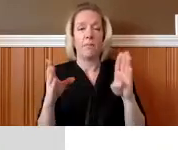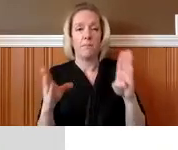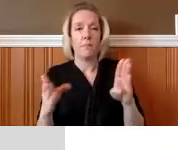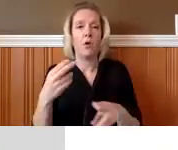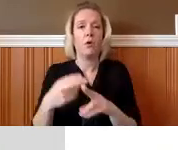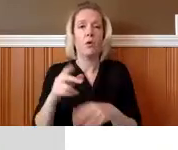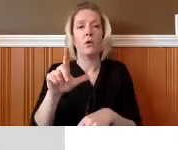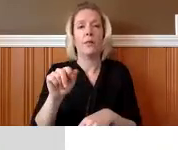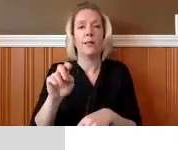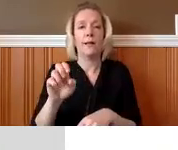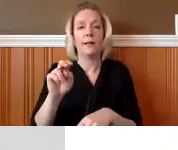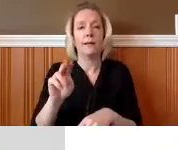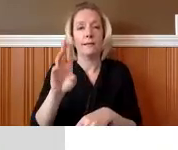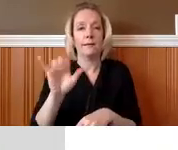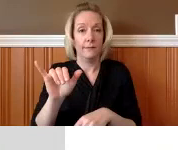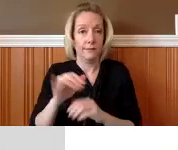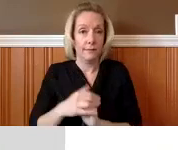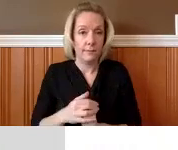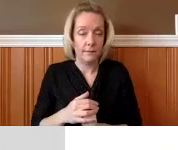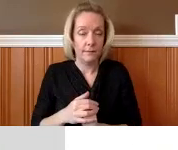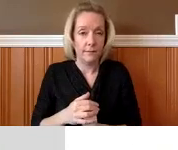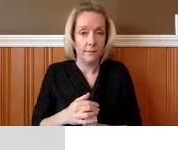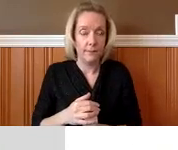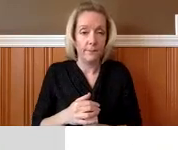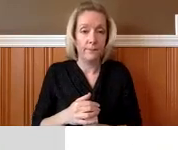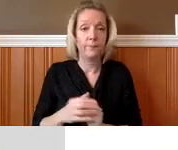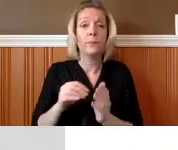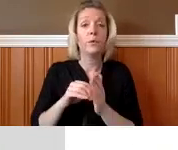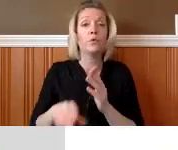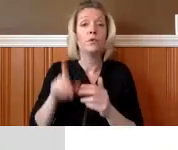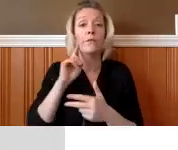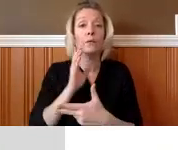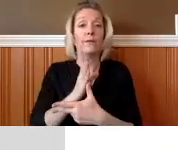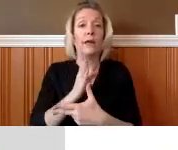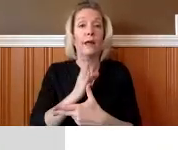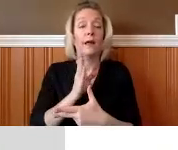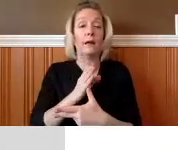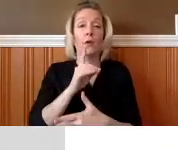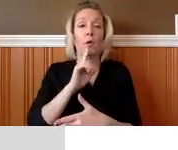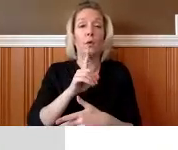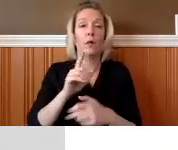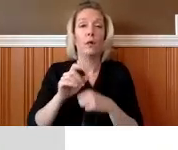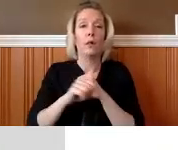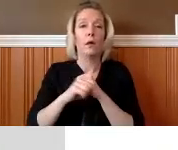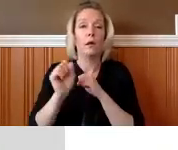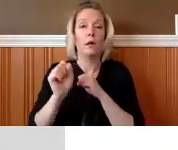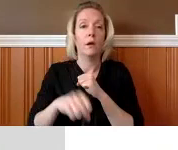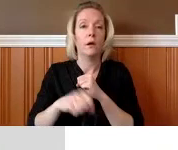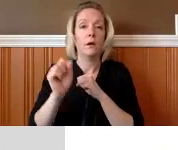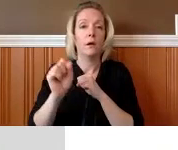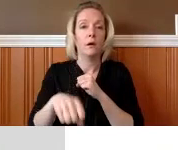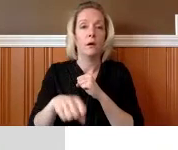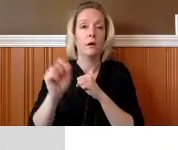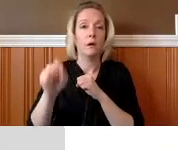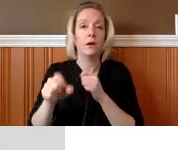when we present it and when they look. Our students in phase 1 have prolonged, long periods of visual latency.